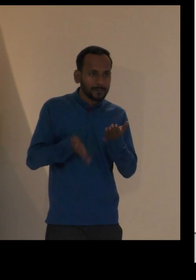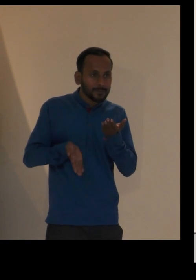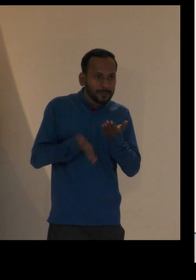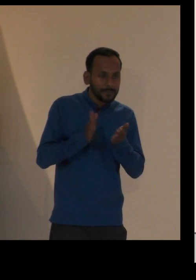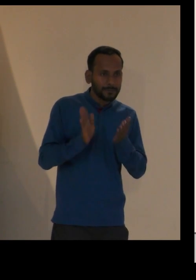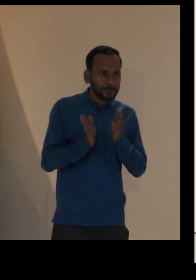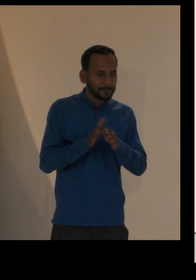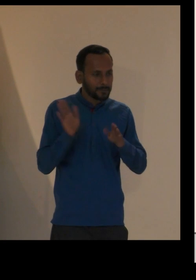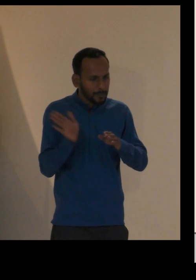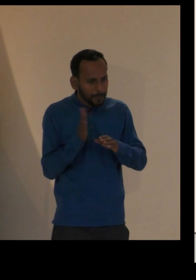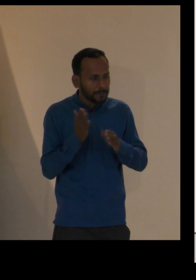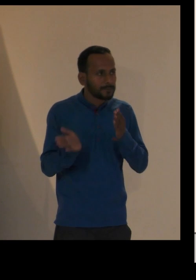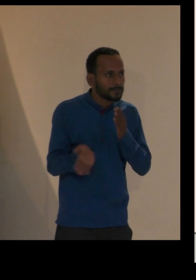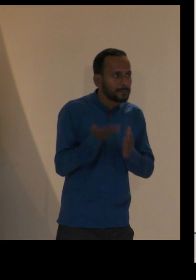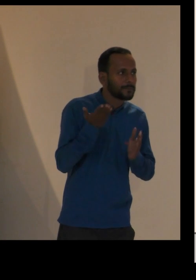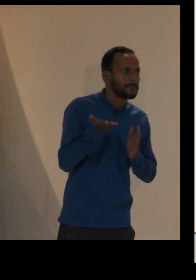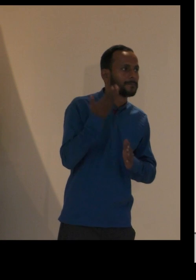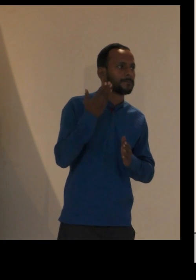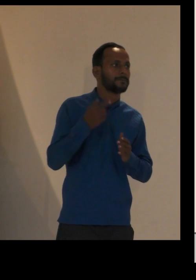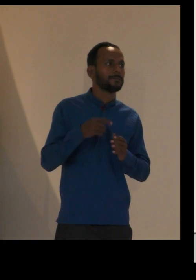a geographer by